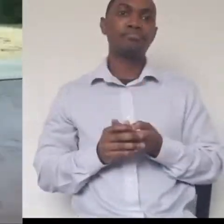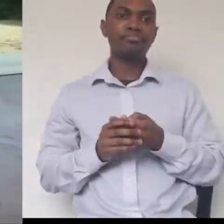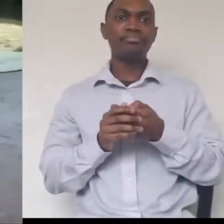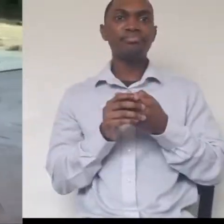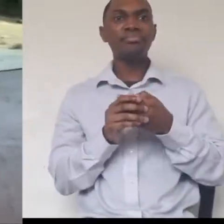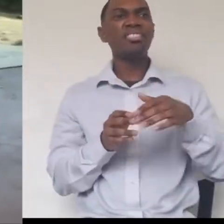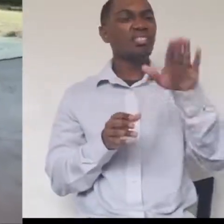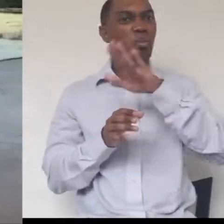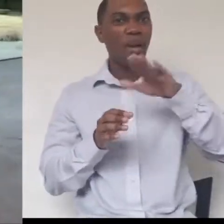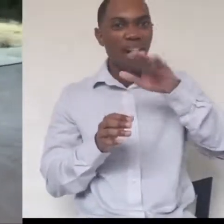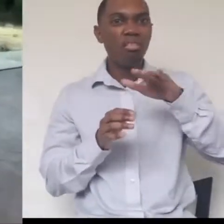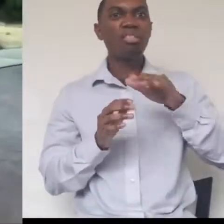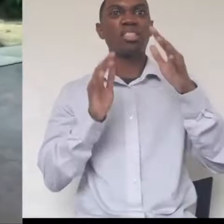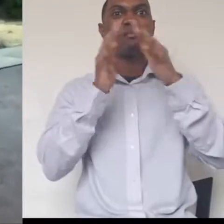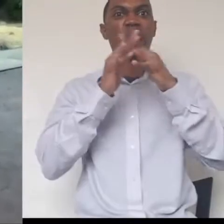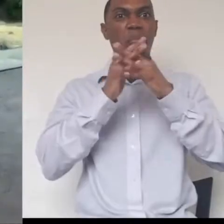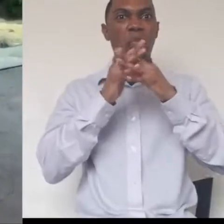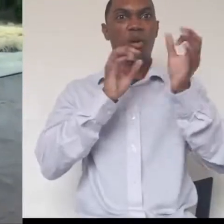size of a football field, so